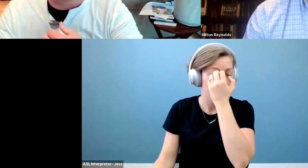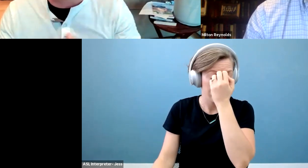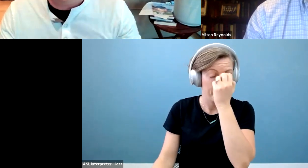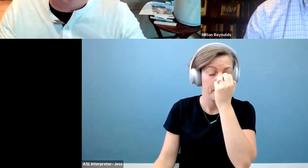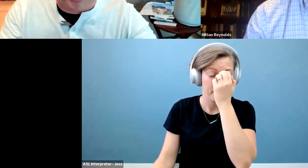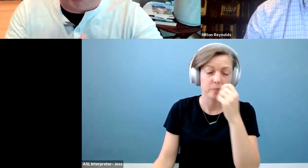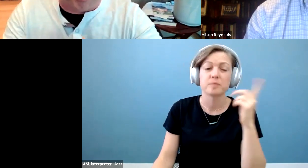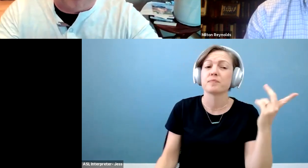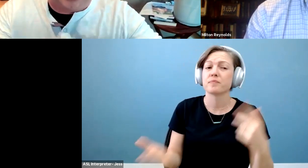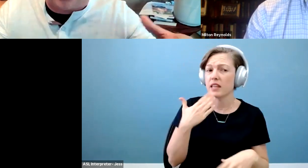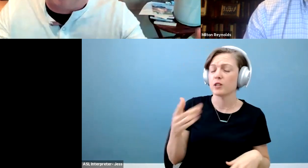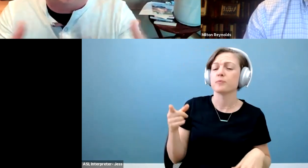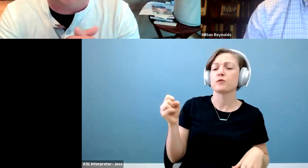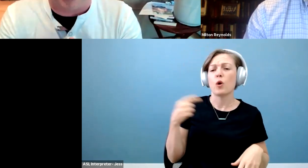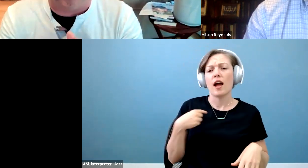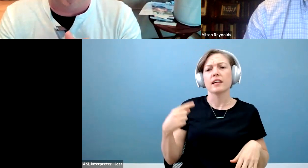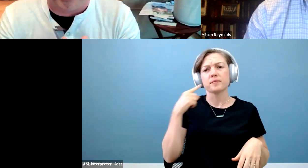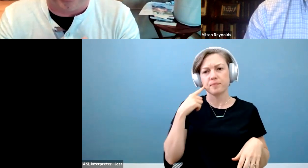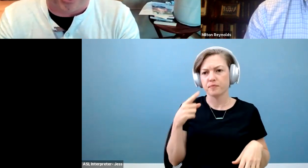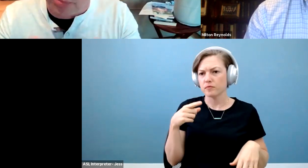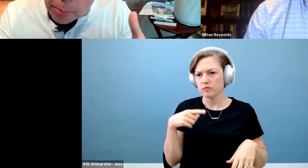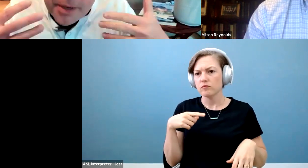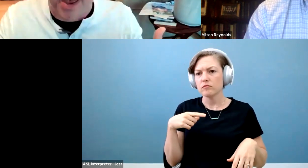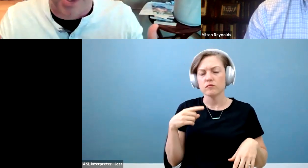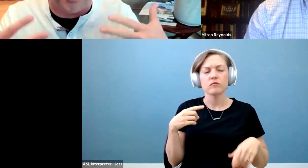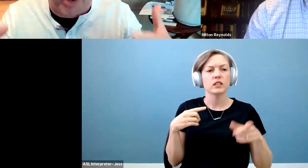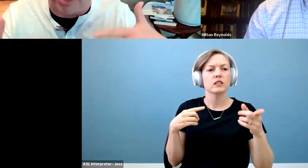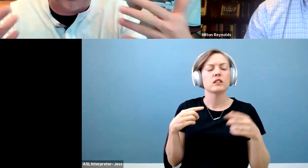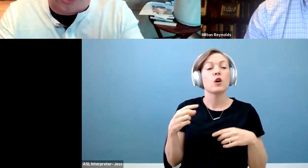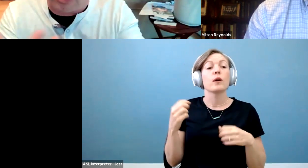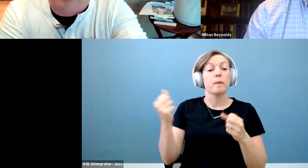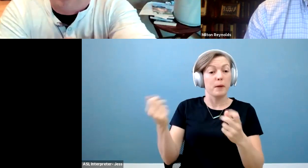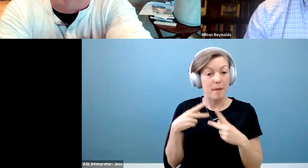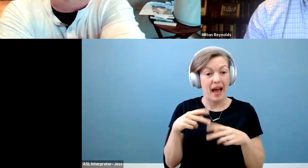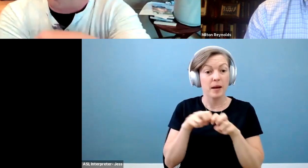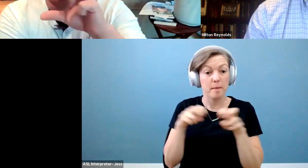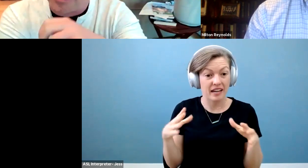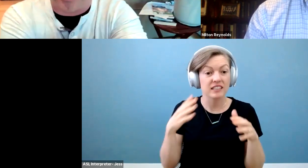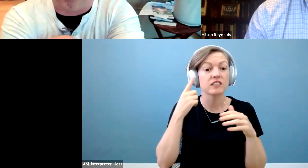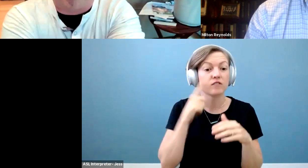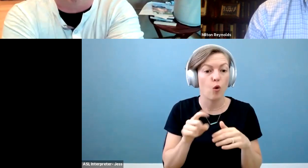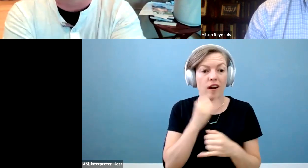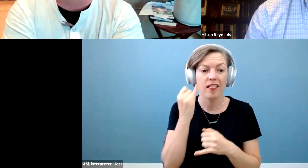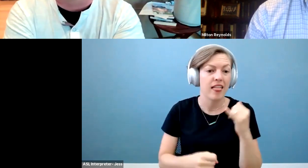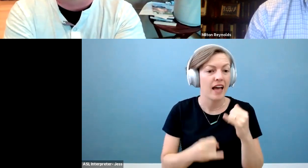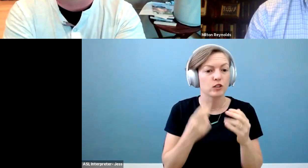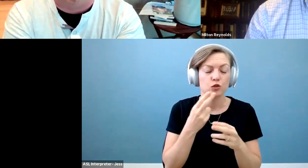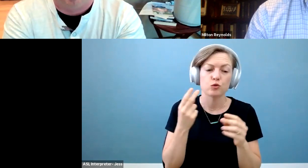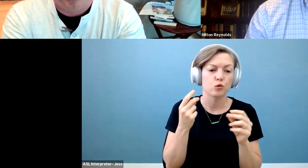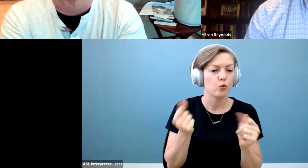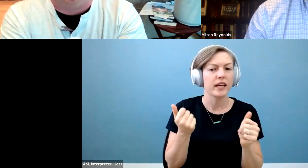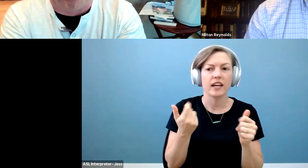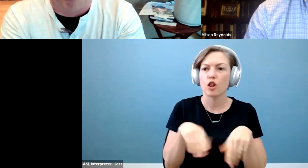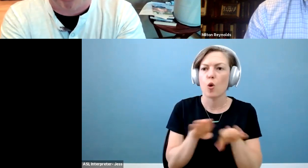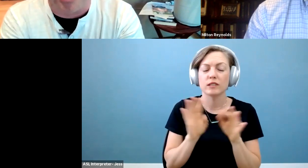Thanks, Milton. So I'm hearing, and I'll invite now us, we can bring back the panelists for our just last quick closing comments,